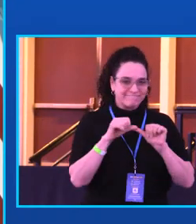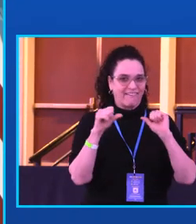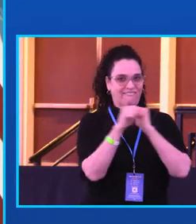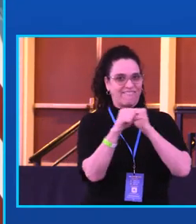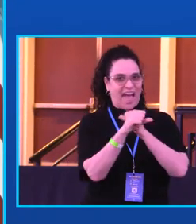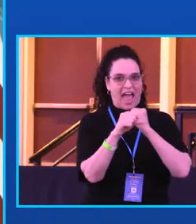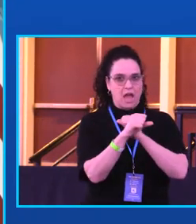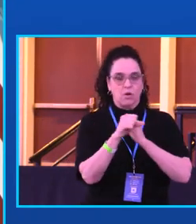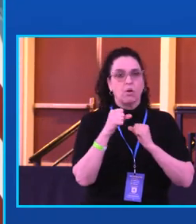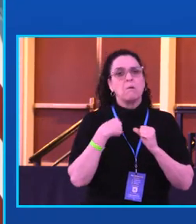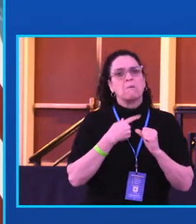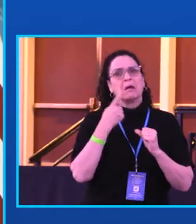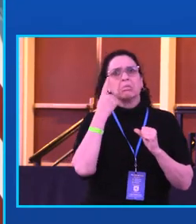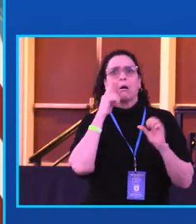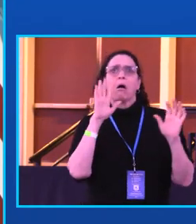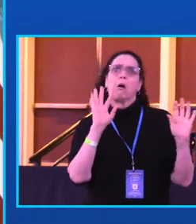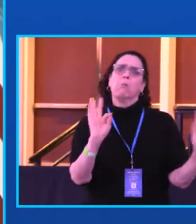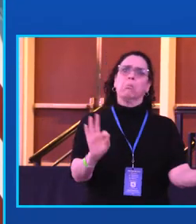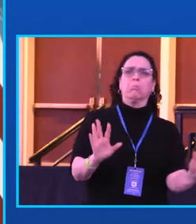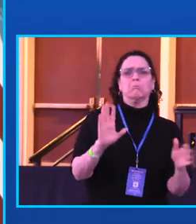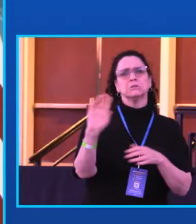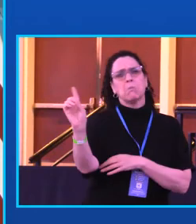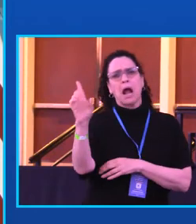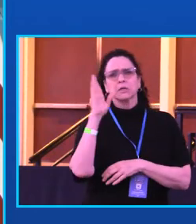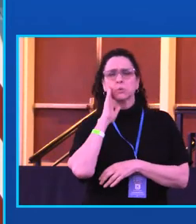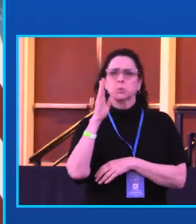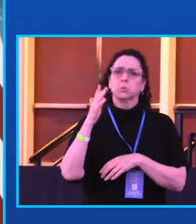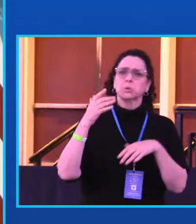be vigilant with a sense of clarity every day.